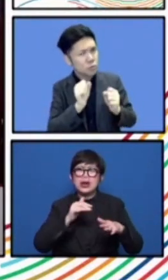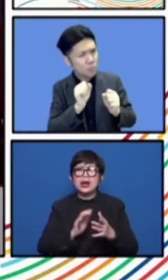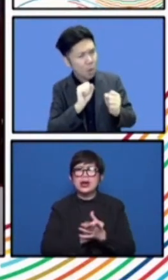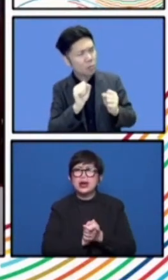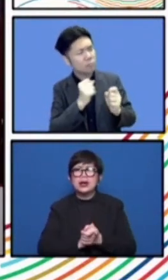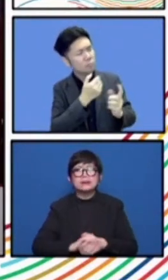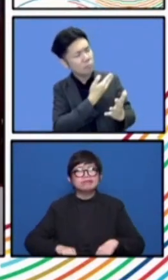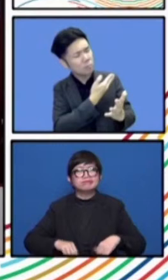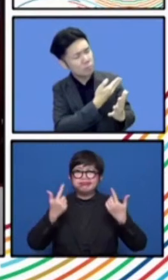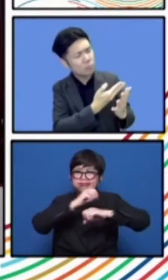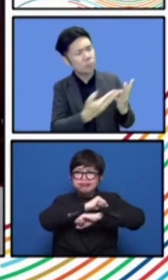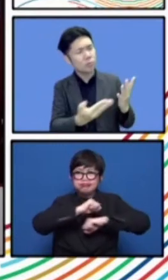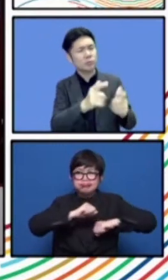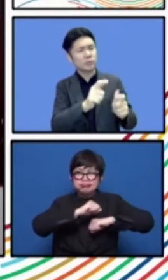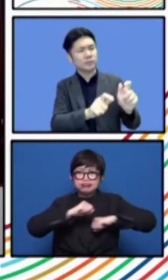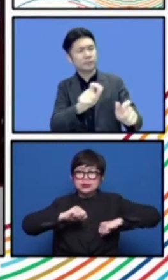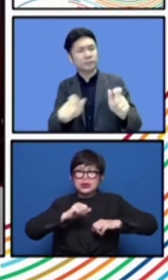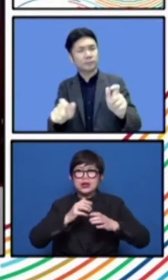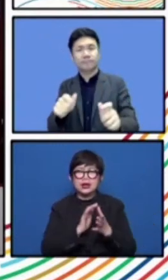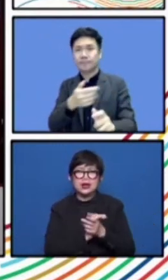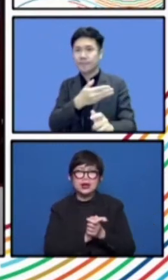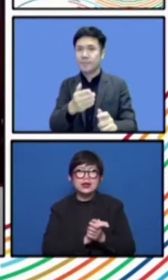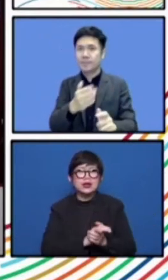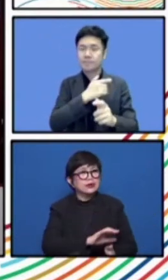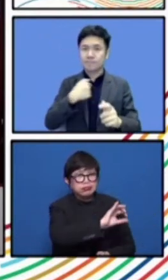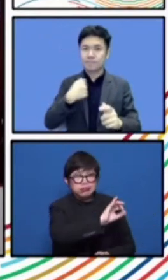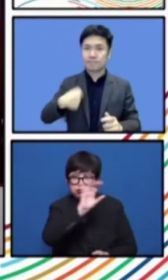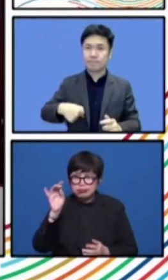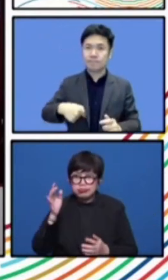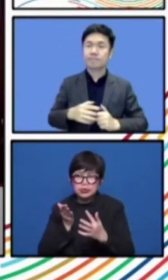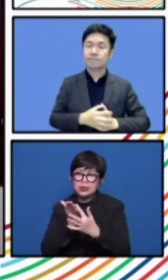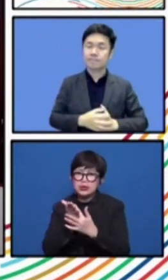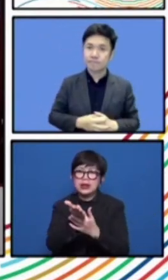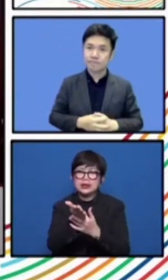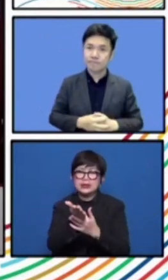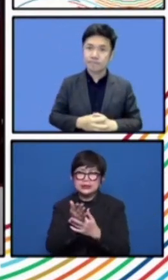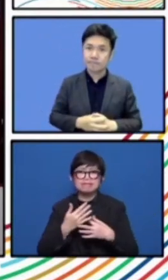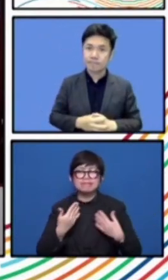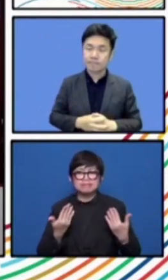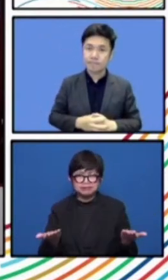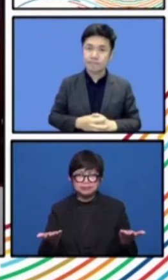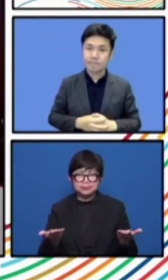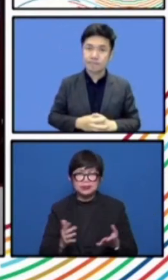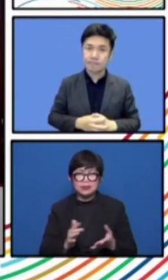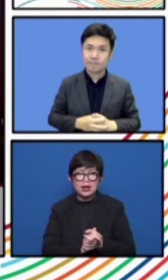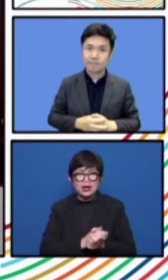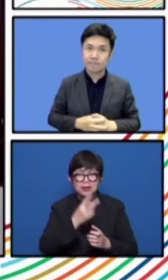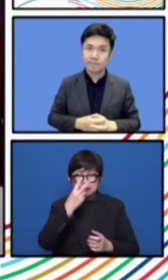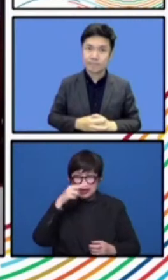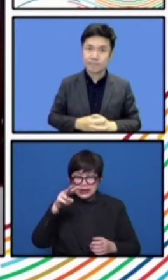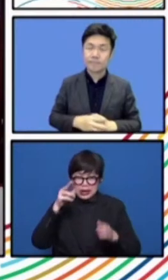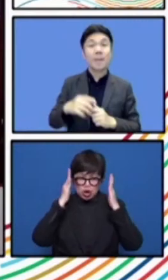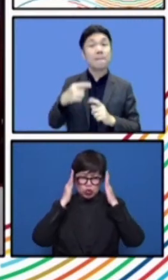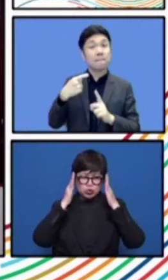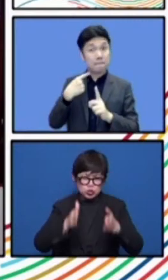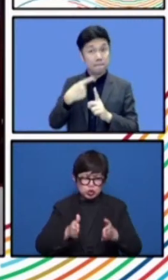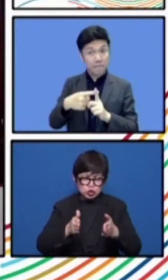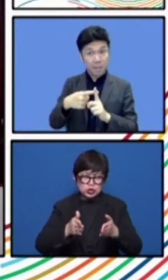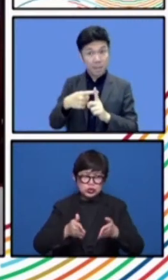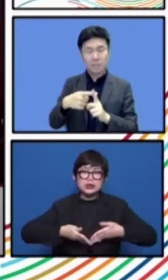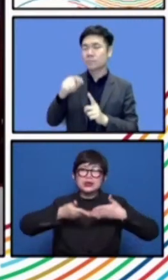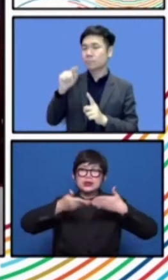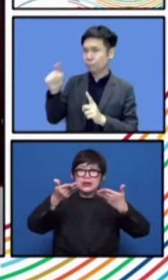accessible reconstruction meanwhile special attentions are paid to data management